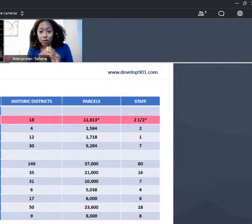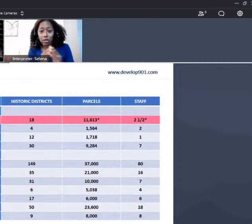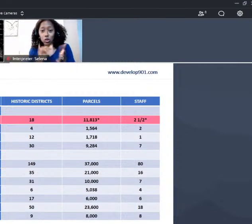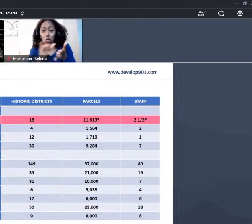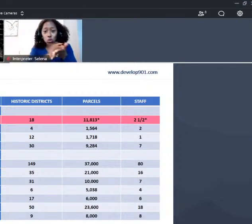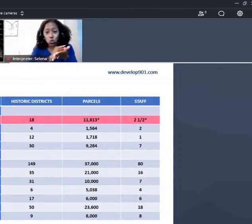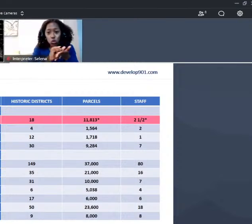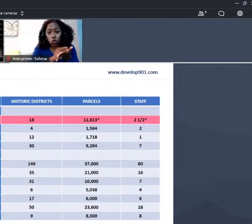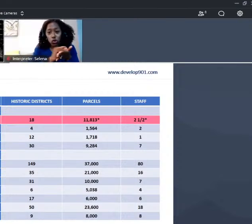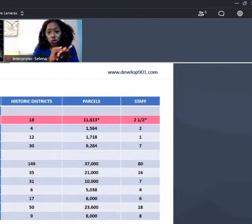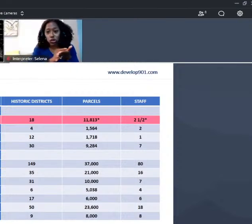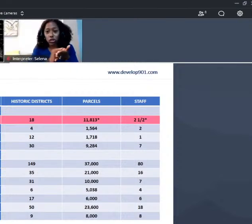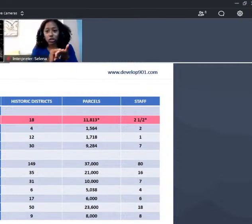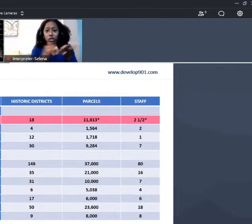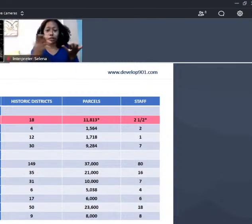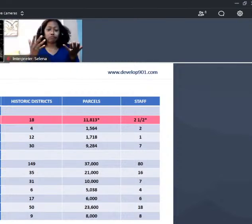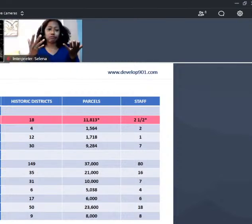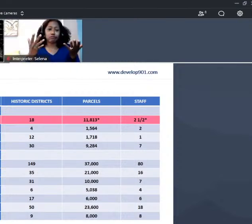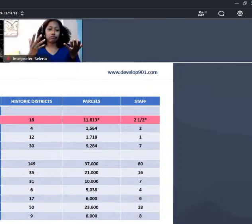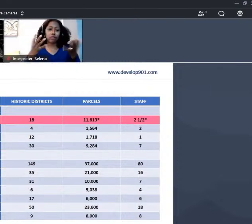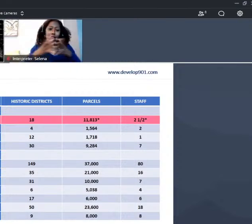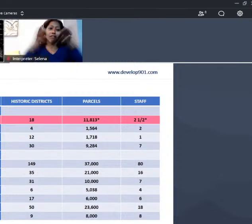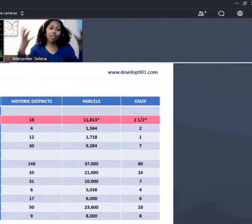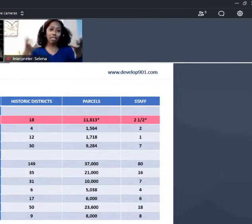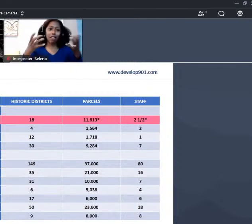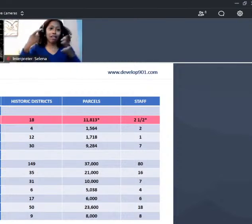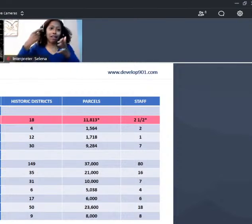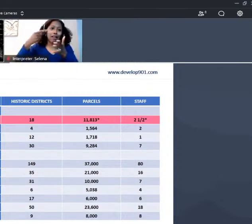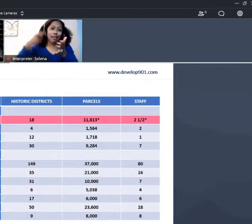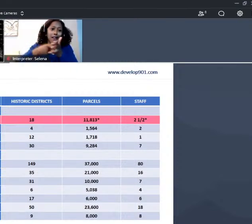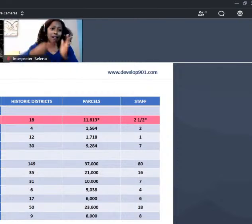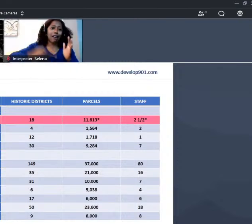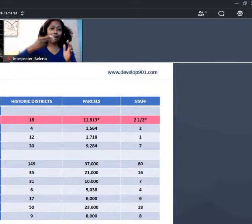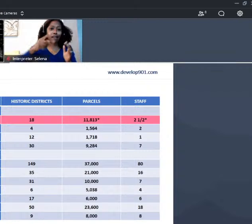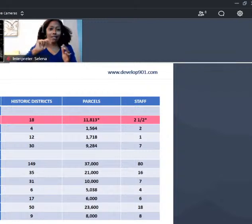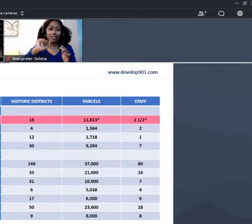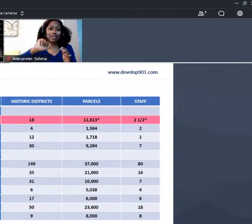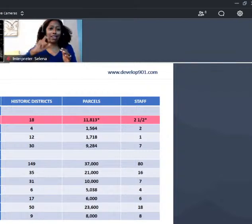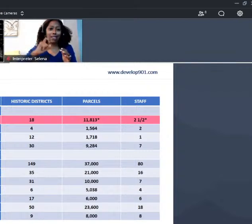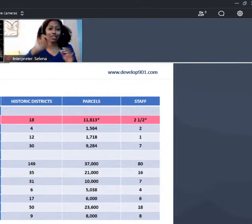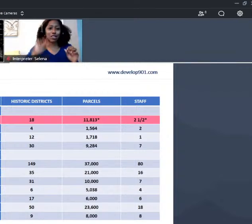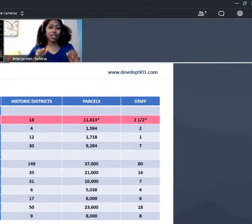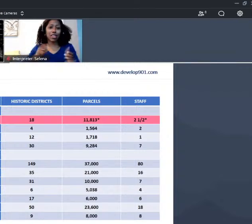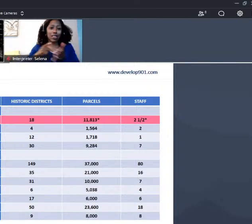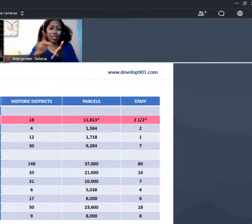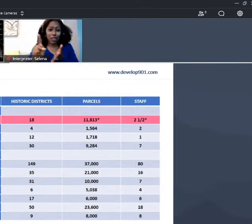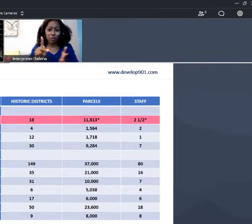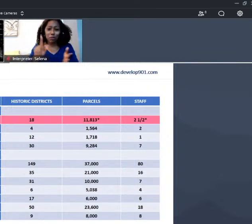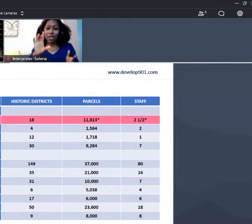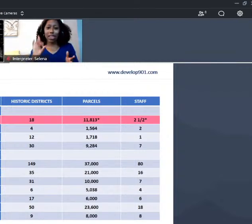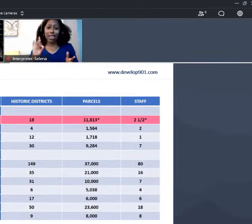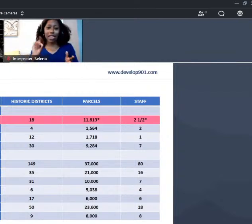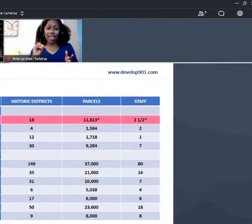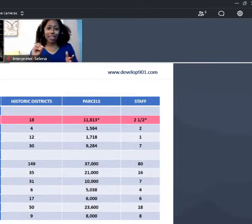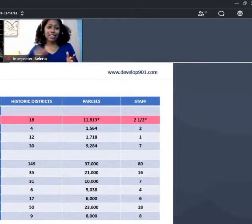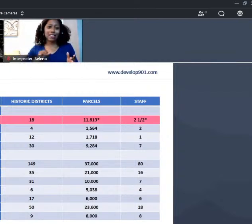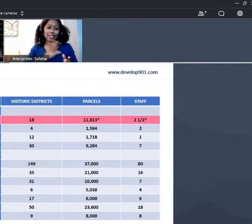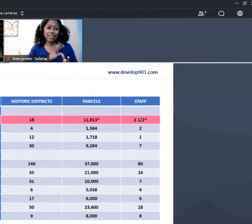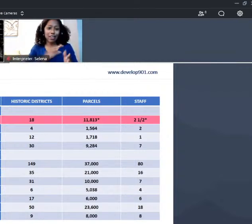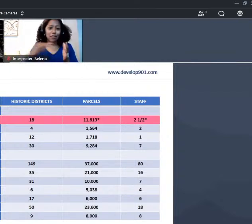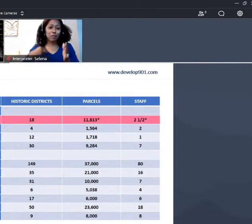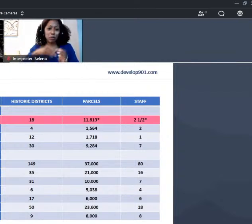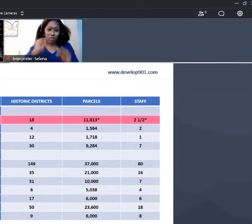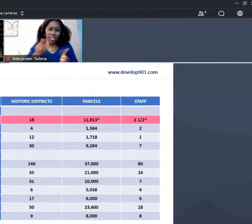York is, they have really high taxes, so they can pay for 80 staff members with 37,000 parcels. Next